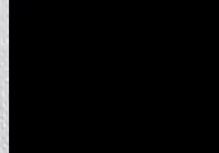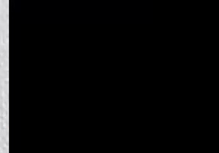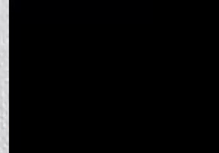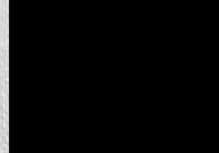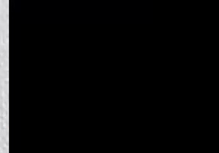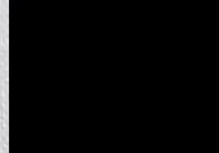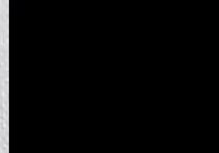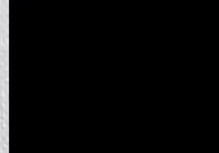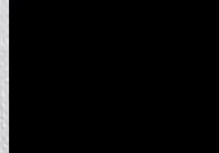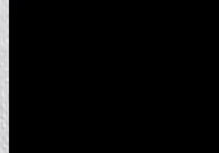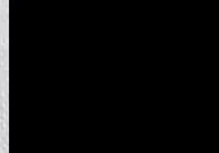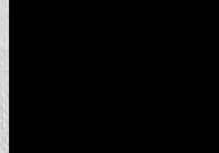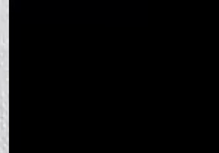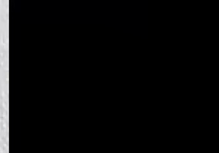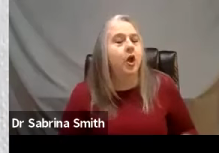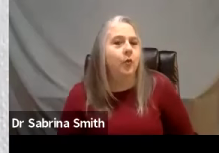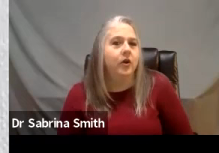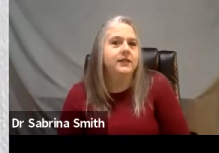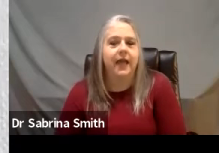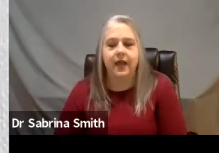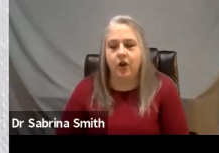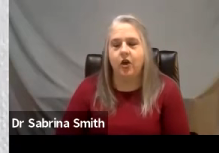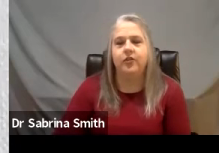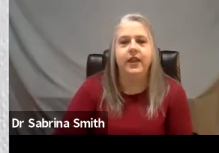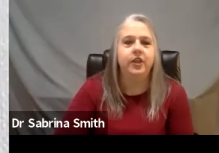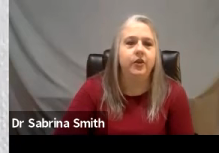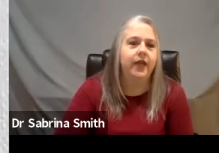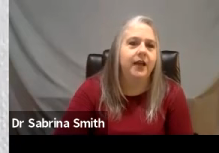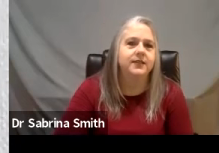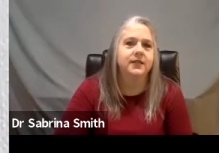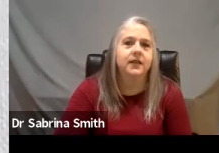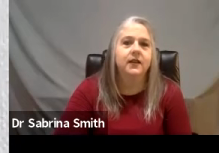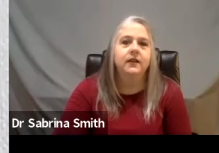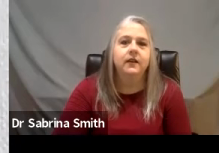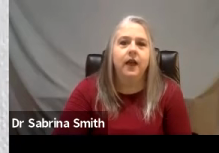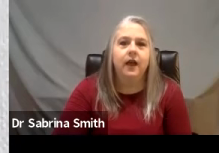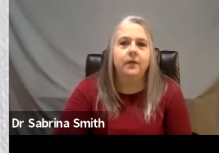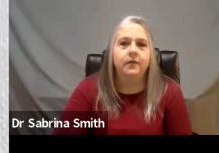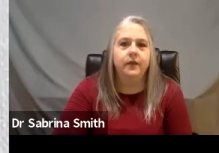N. Thank you. Sorry about that. No worries at all. Thank you. Yes.